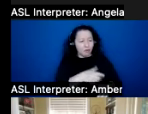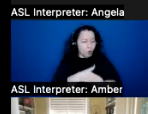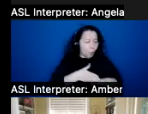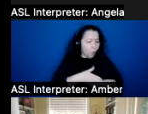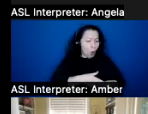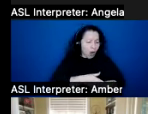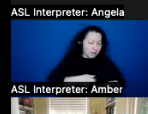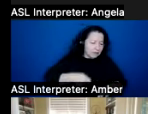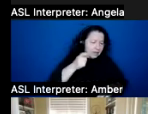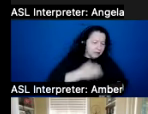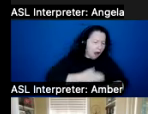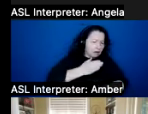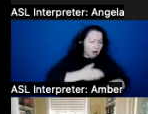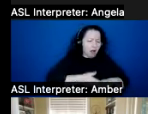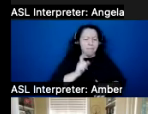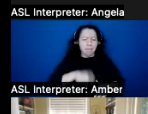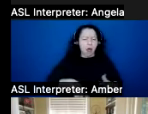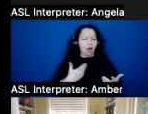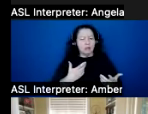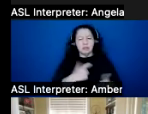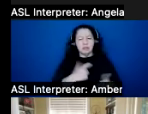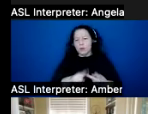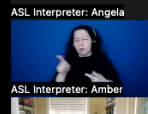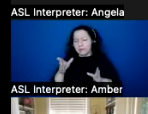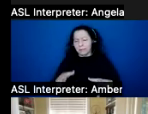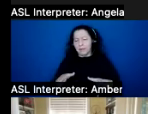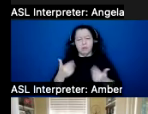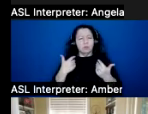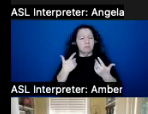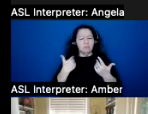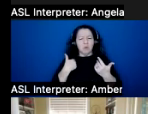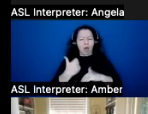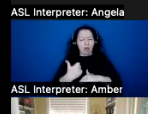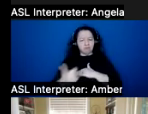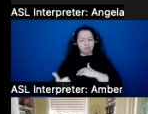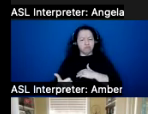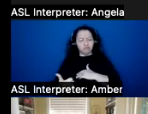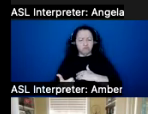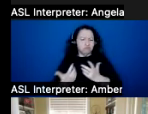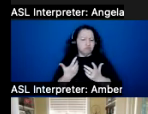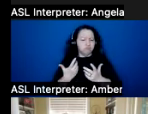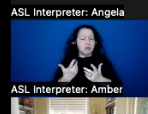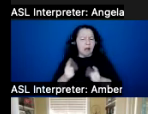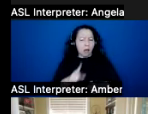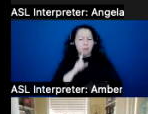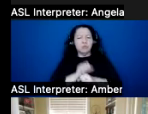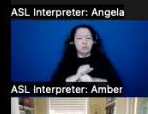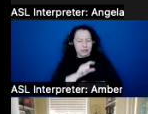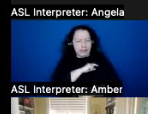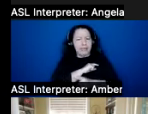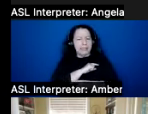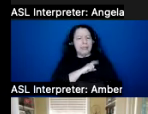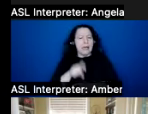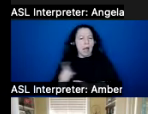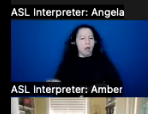or this person who was charged and convicted had to cut wood for this family,